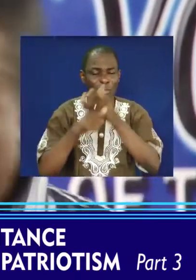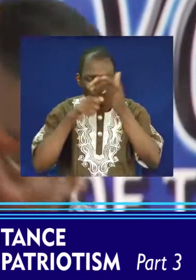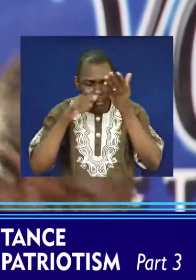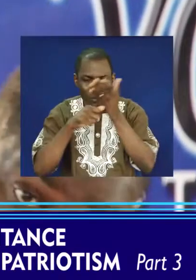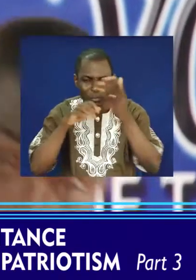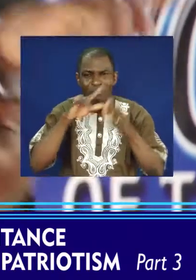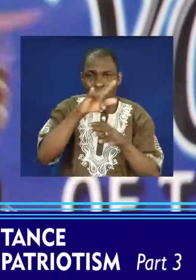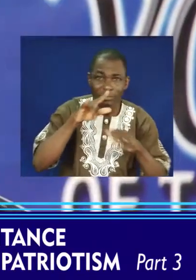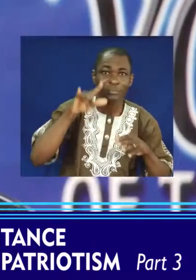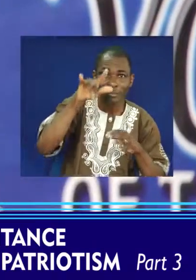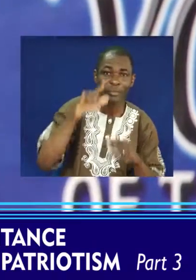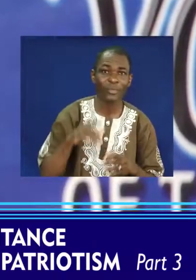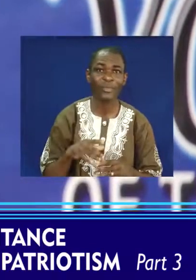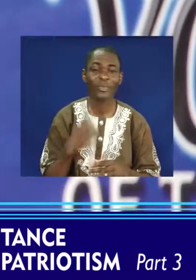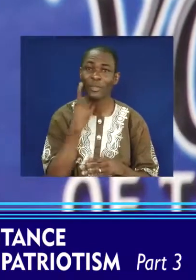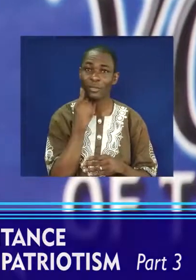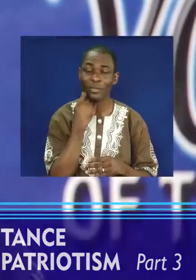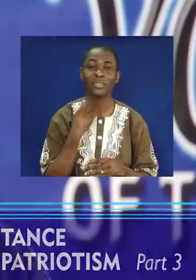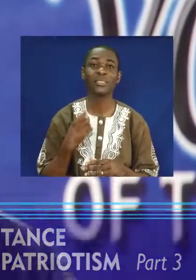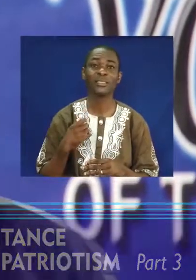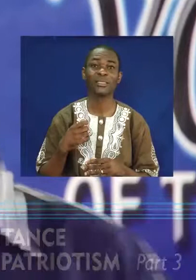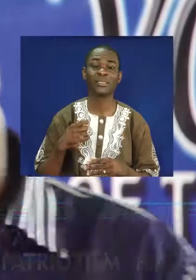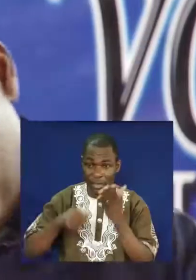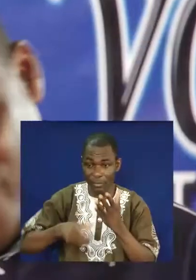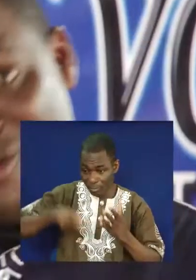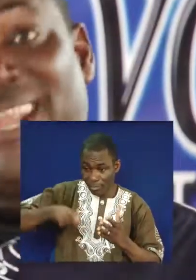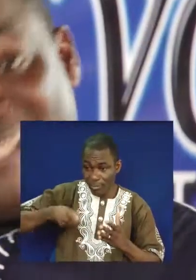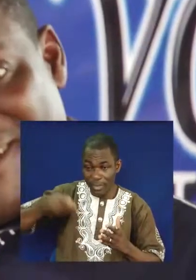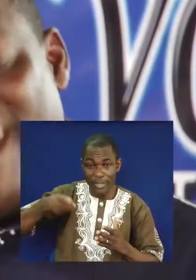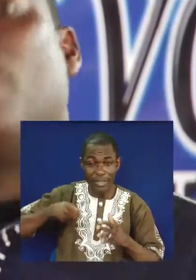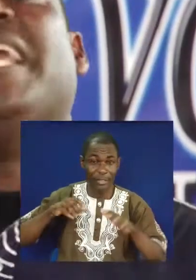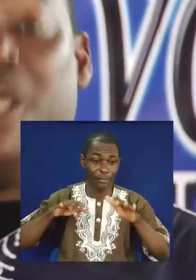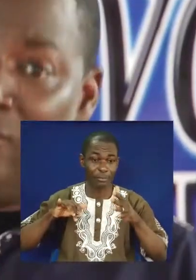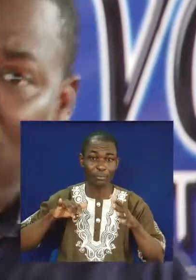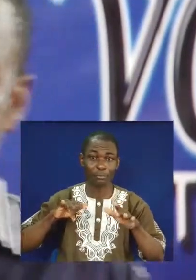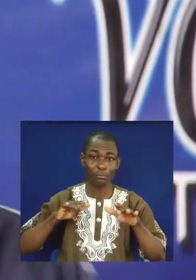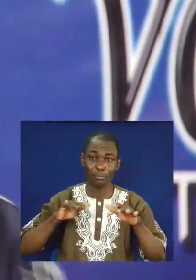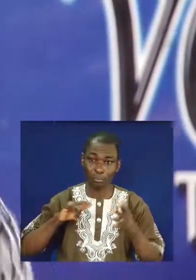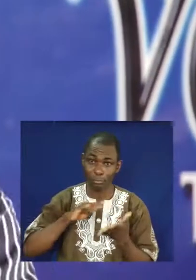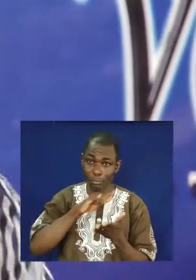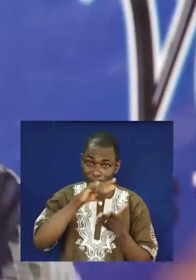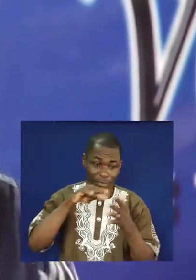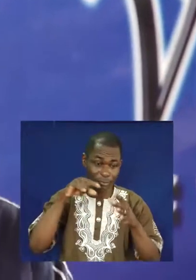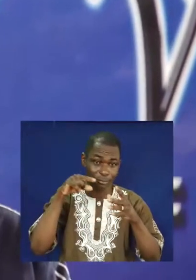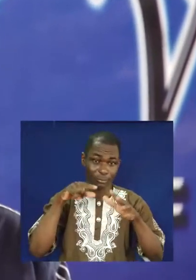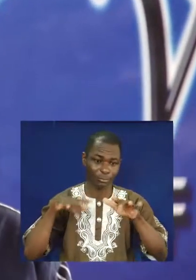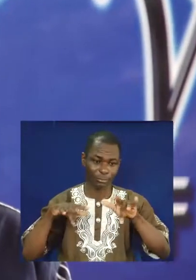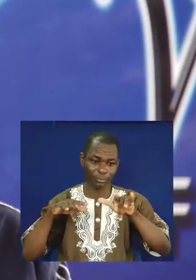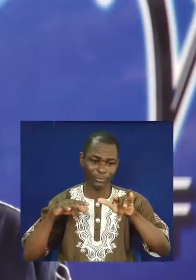No dia fa kotoka obi ehu ho he. O kodru lande no, eho de ne ehu. Ede ba asam ne yeti